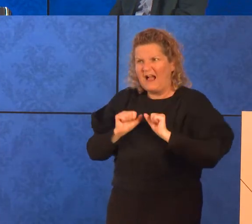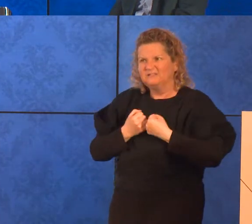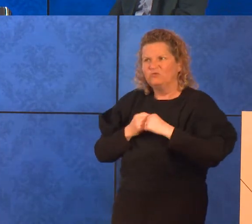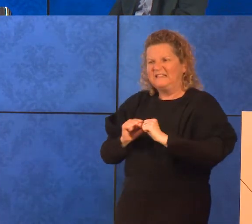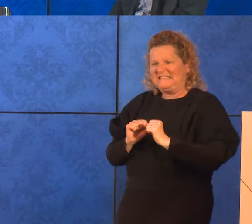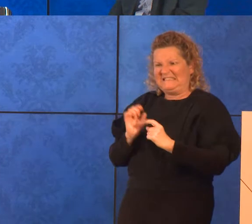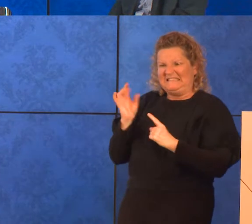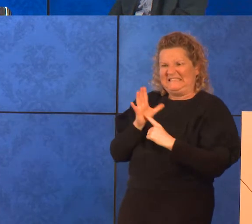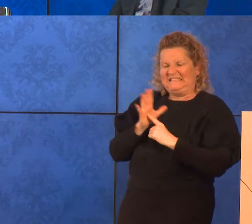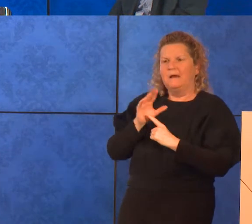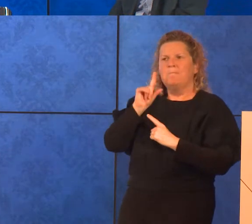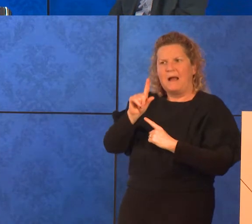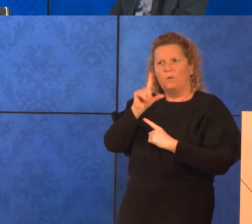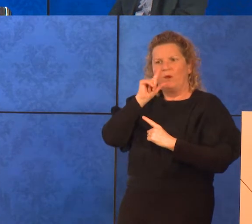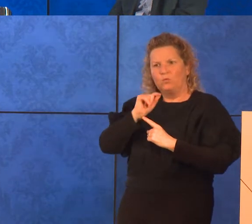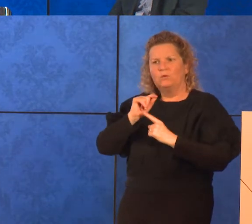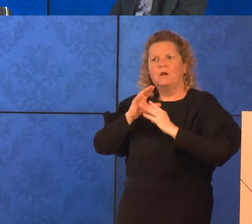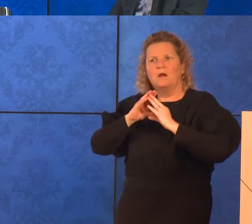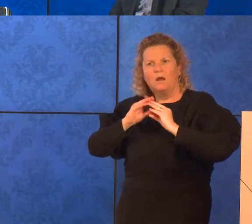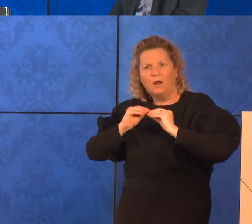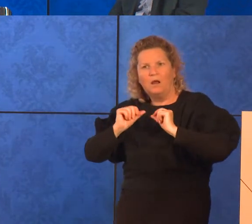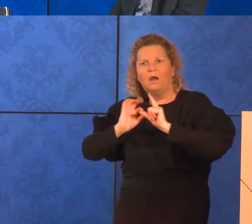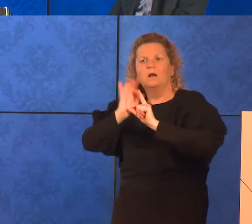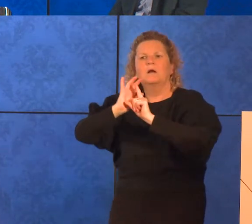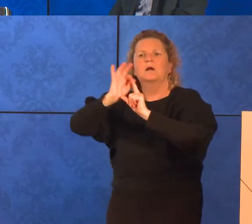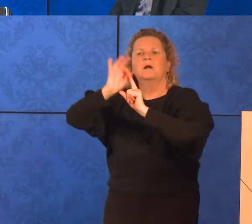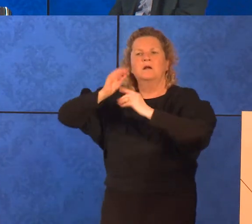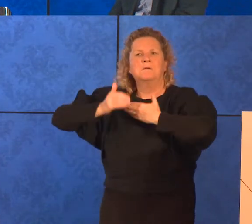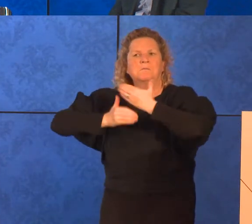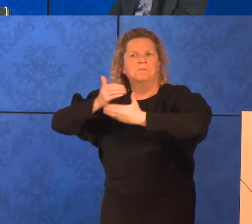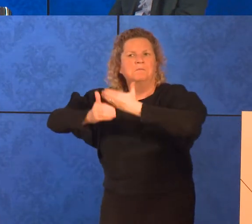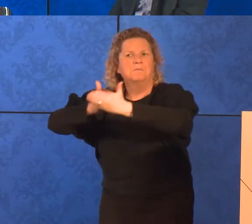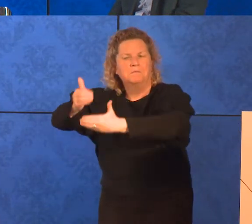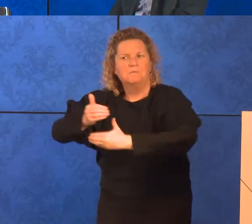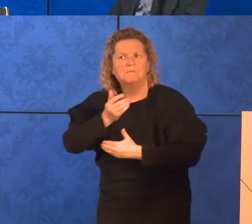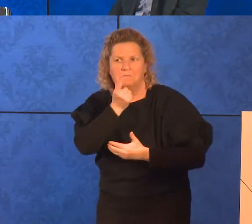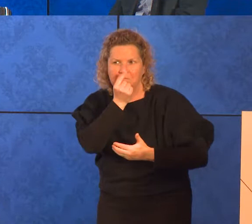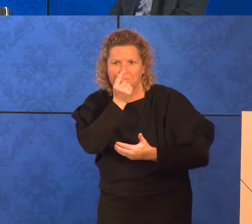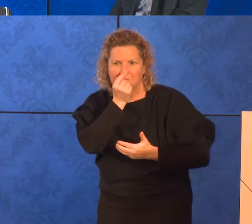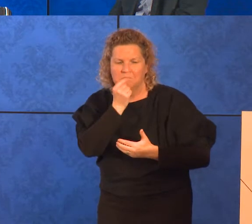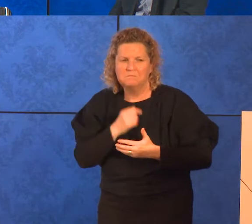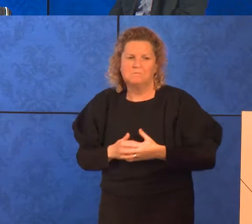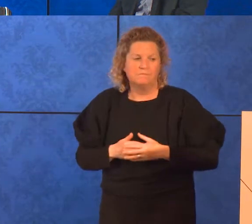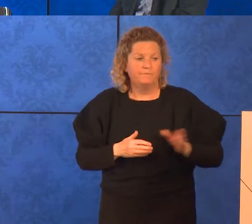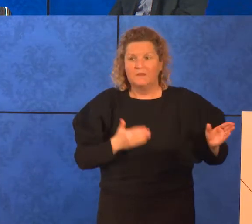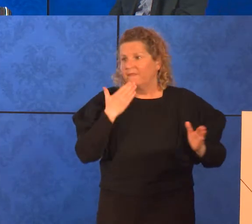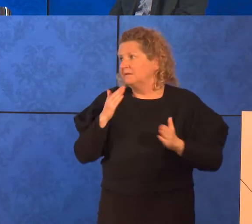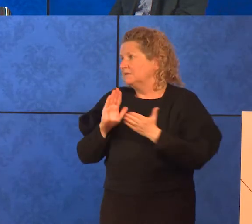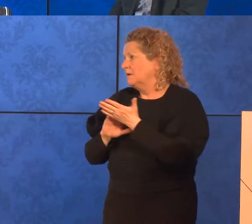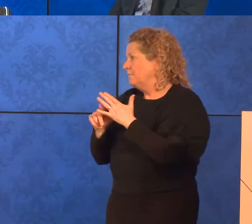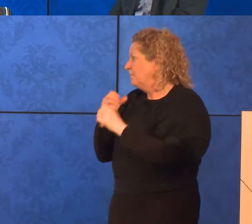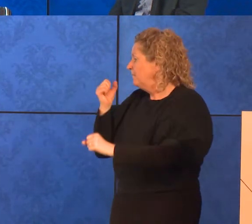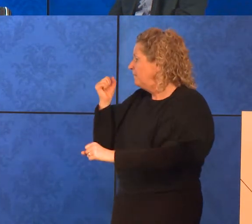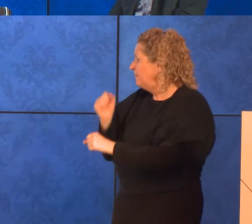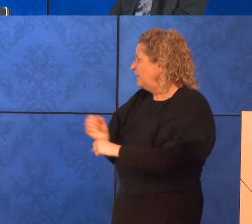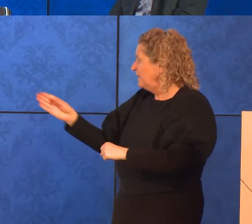was ways to work through that and get it more specific as we move through the years. Yeah. Excellent. Meg, final view